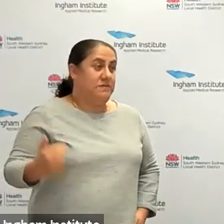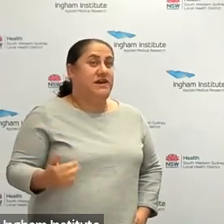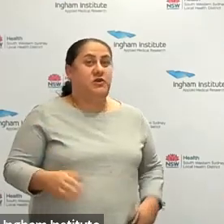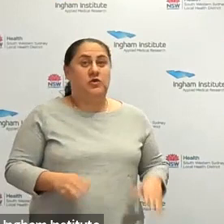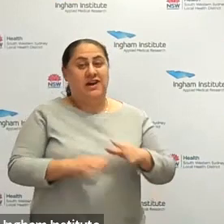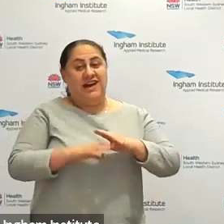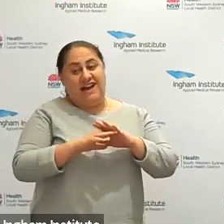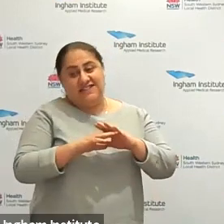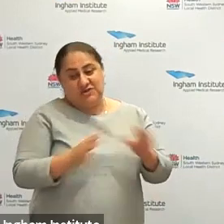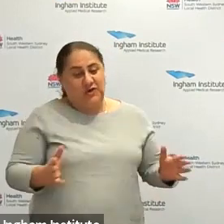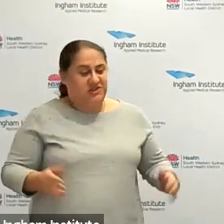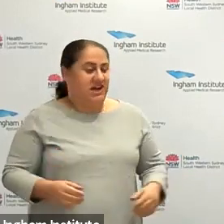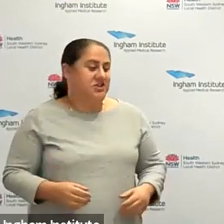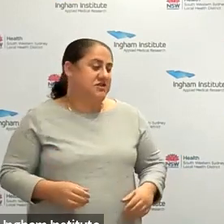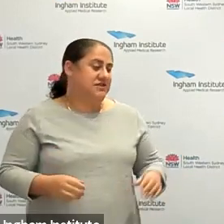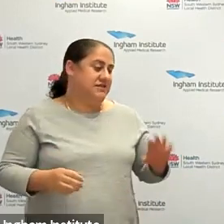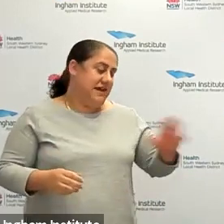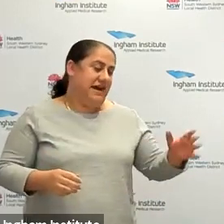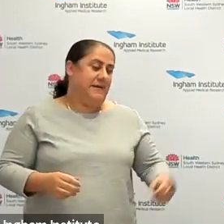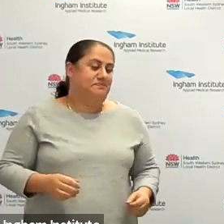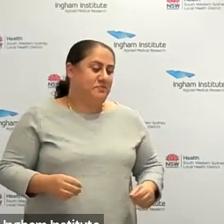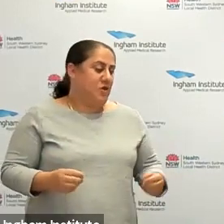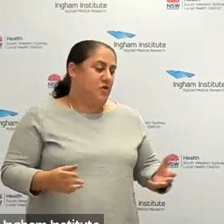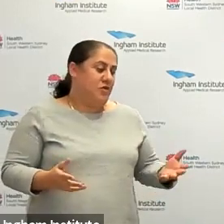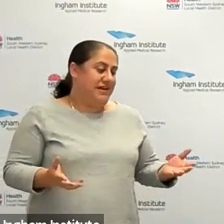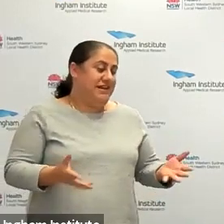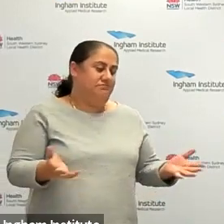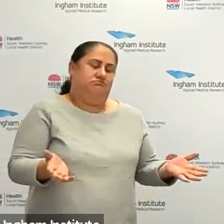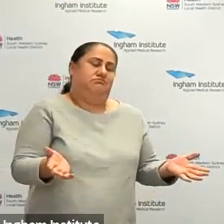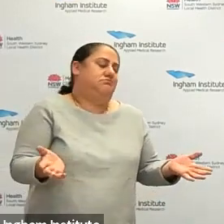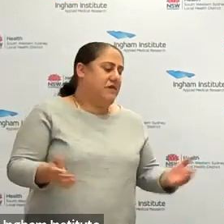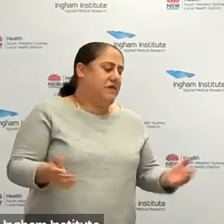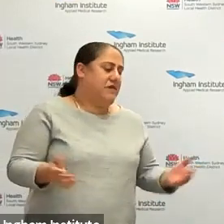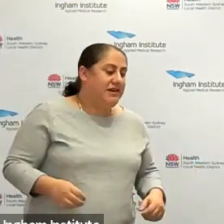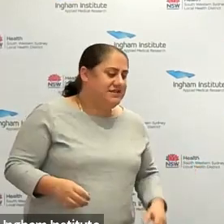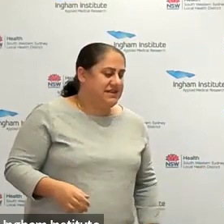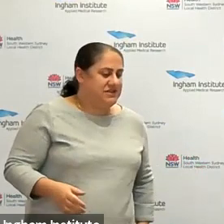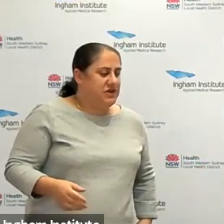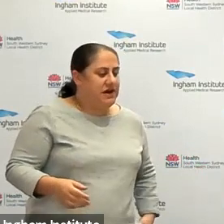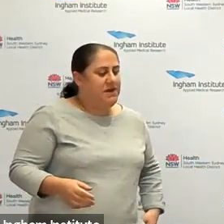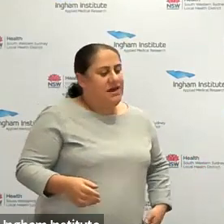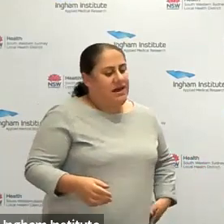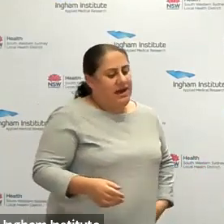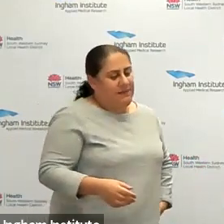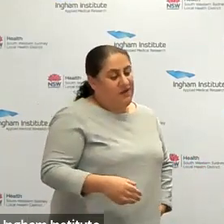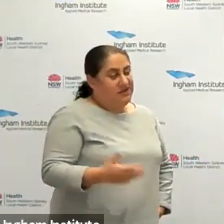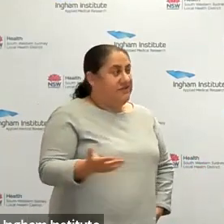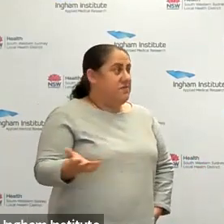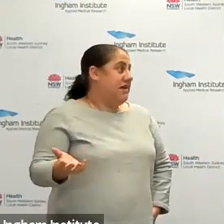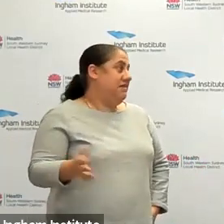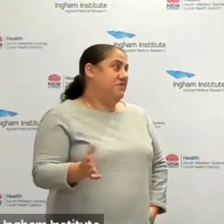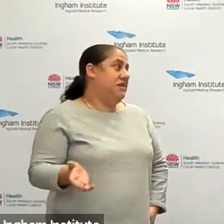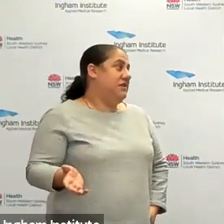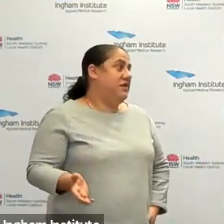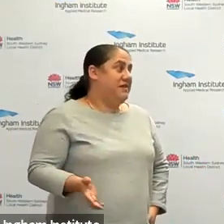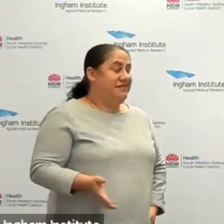people like me who has no education or anything about pregnancy at the time, and looked